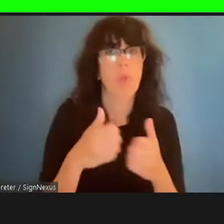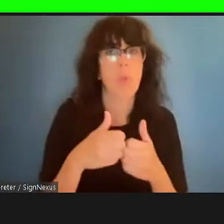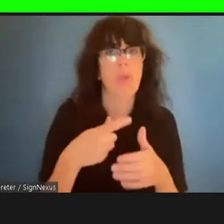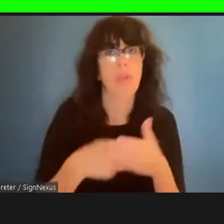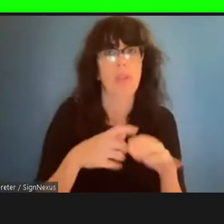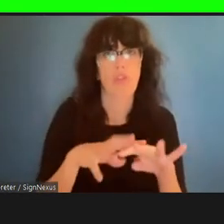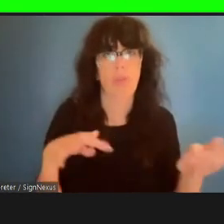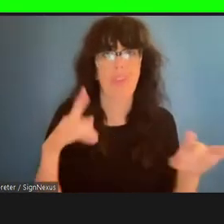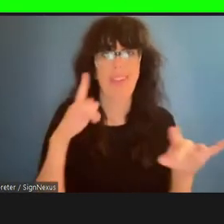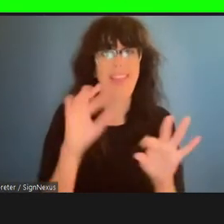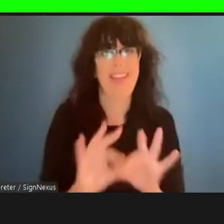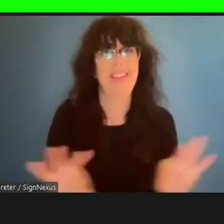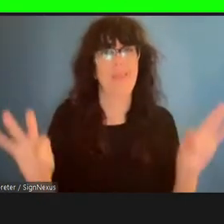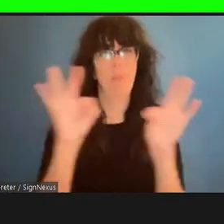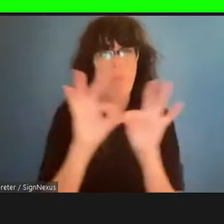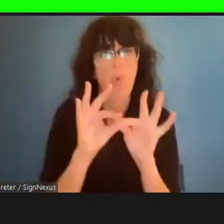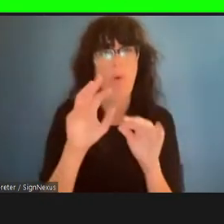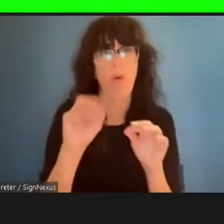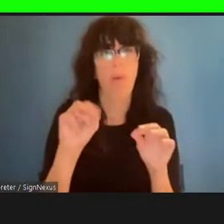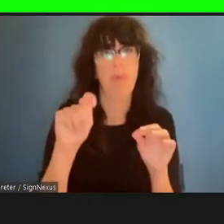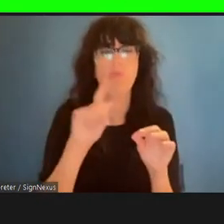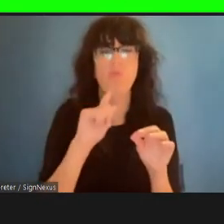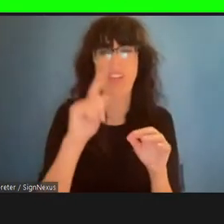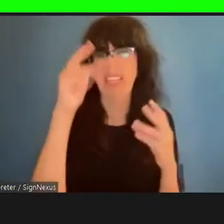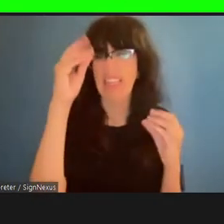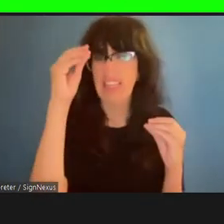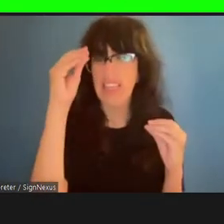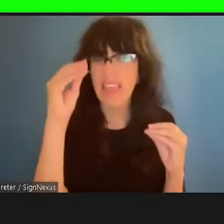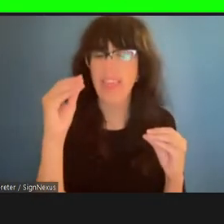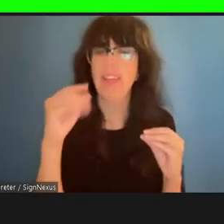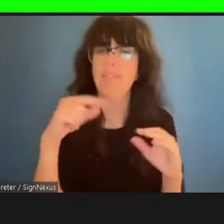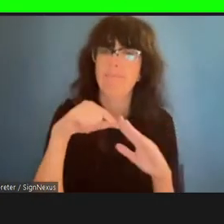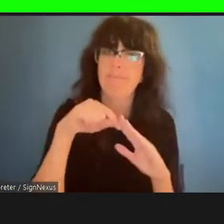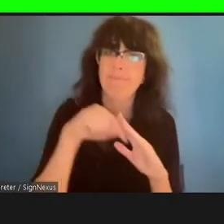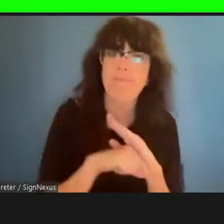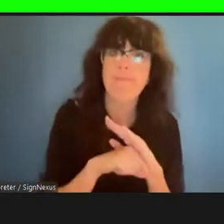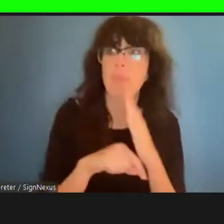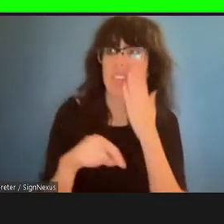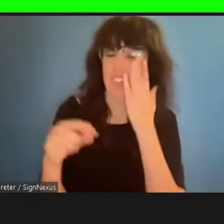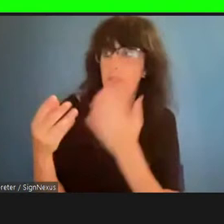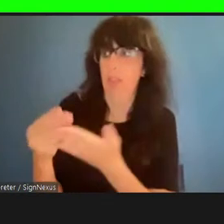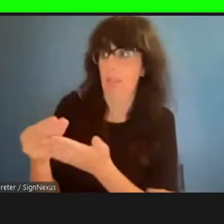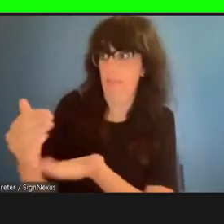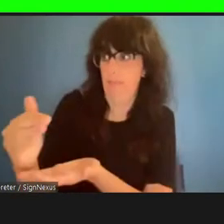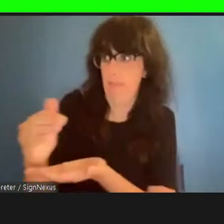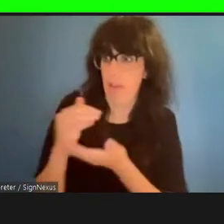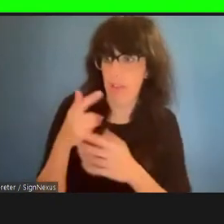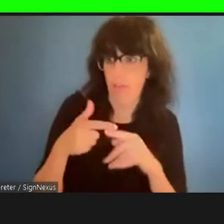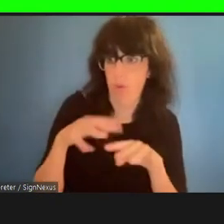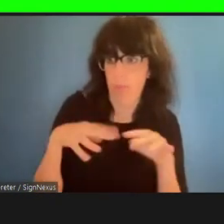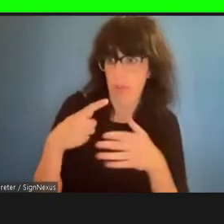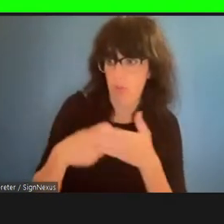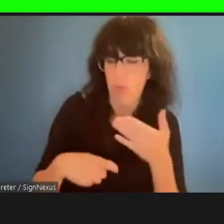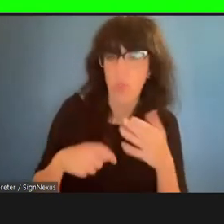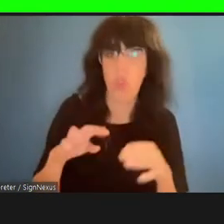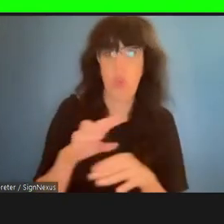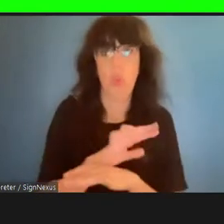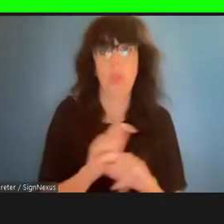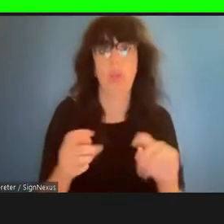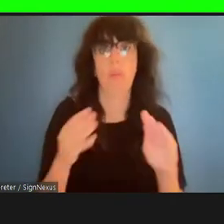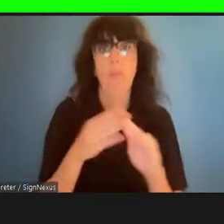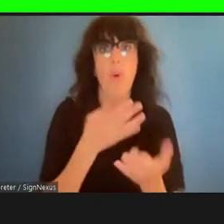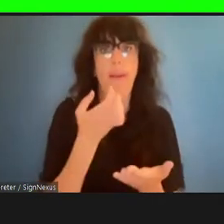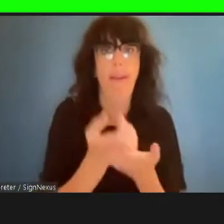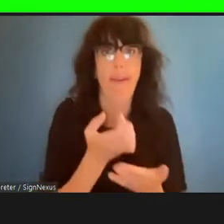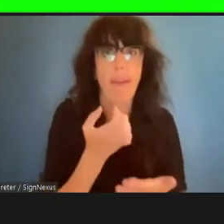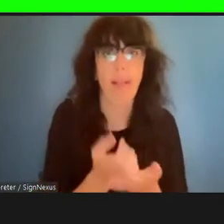mta think critically about using uh the funds that come from congestion pricing more economically